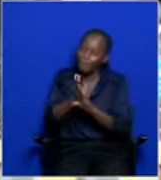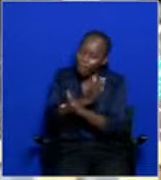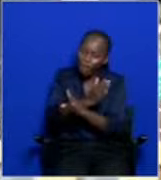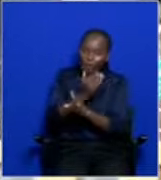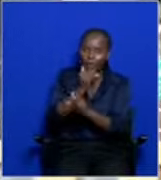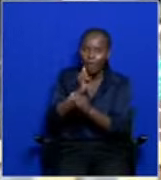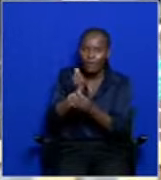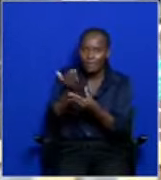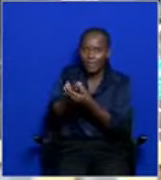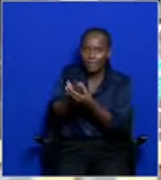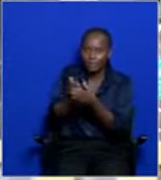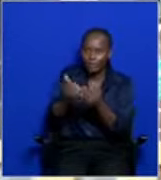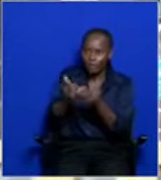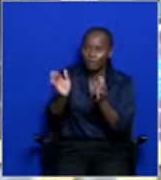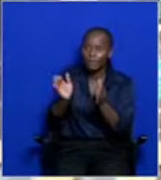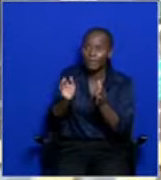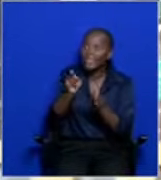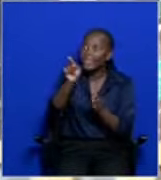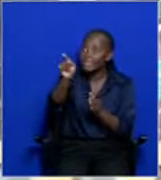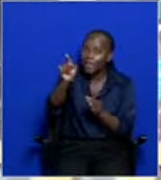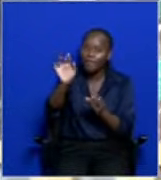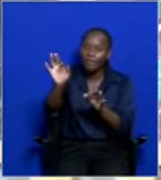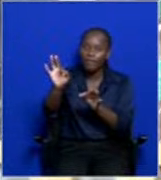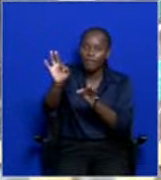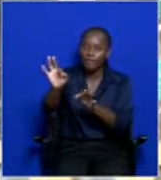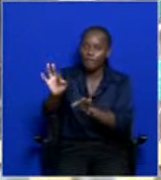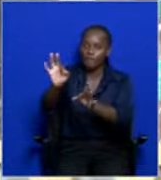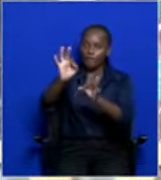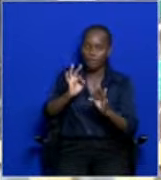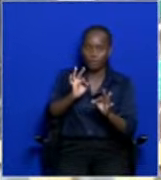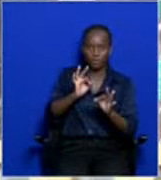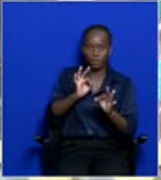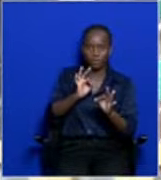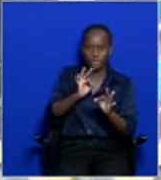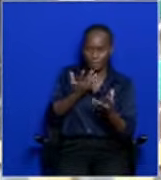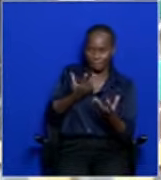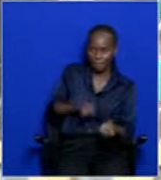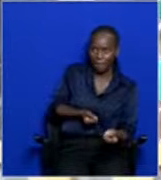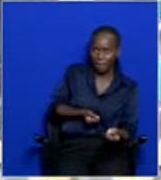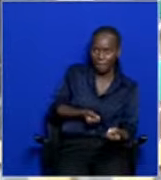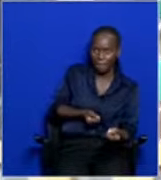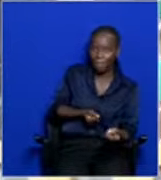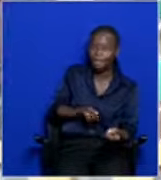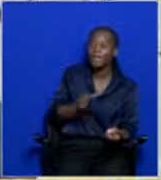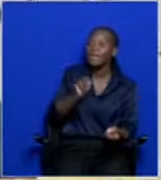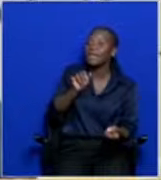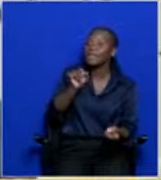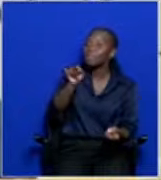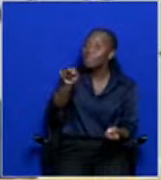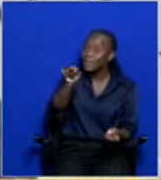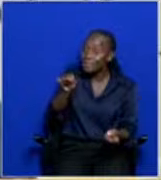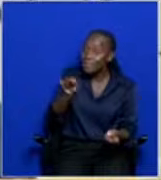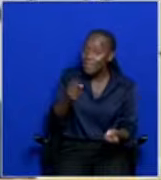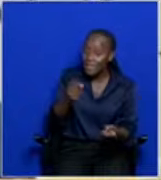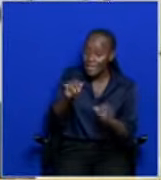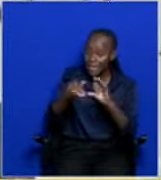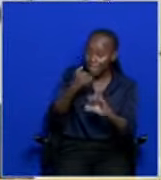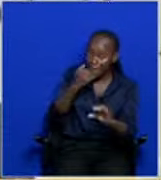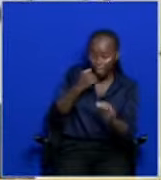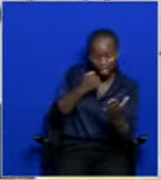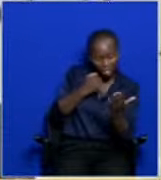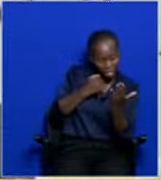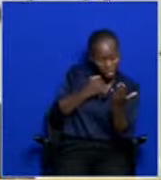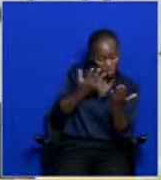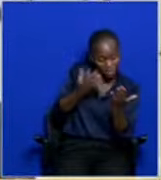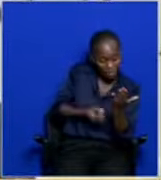us. It is how we assisted the complainant to open the case. So they are the